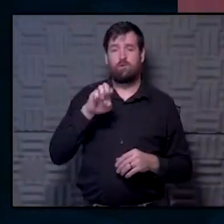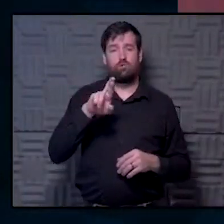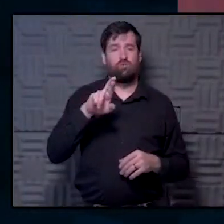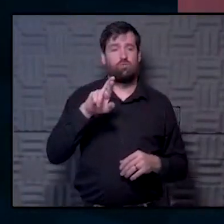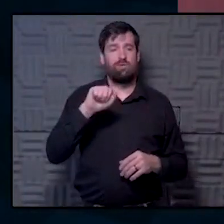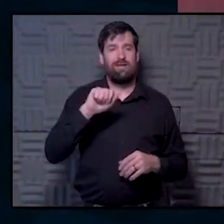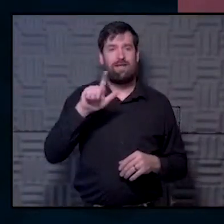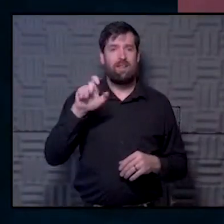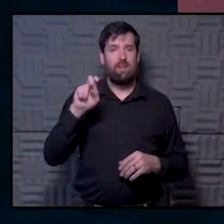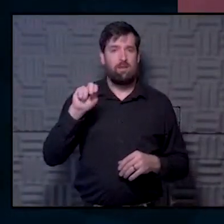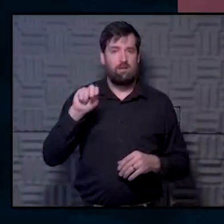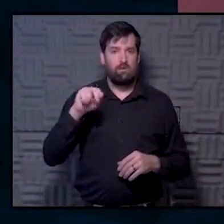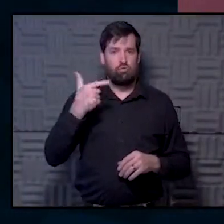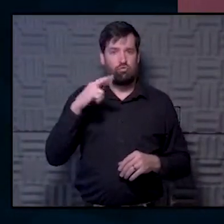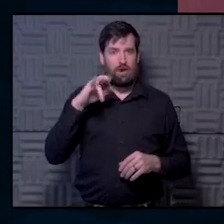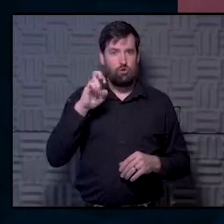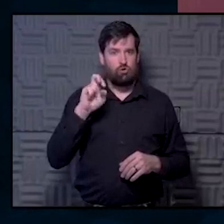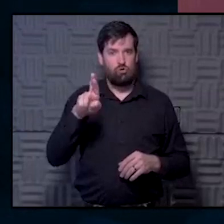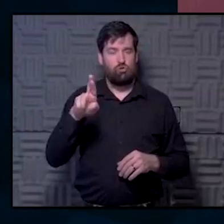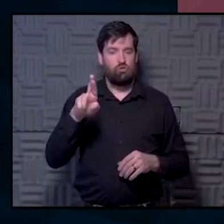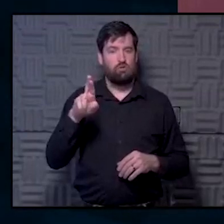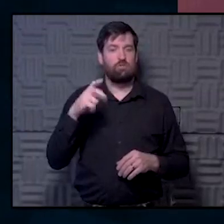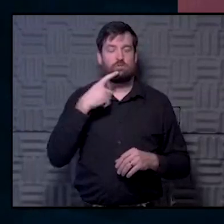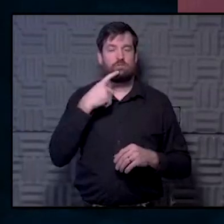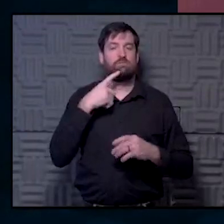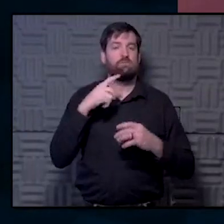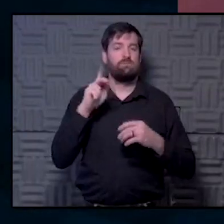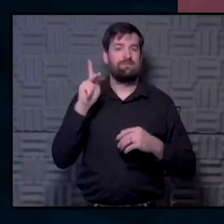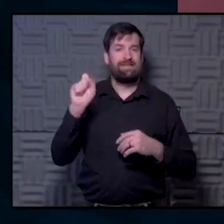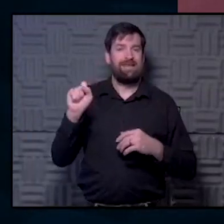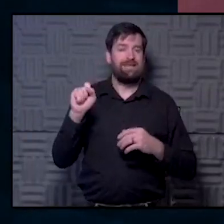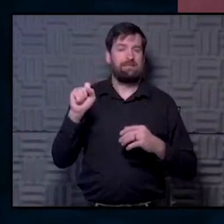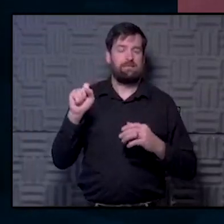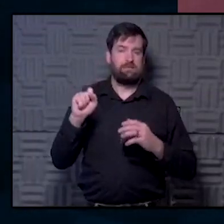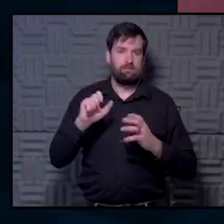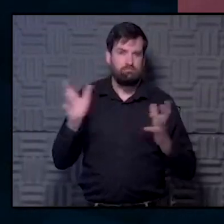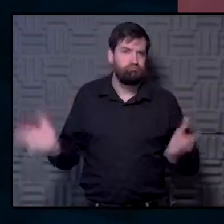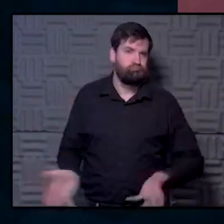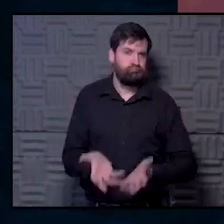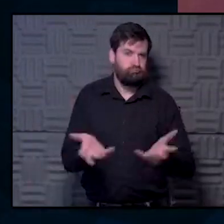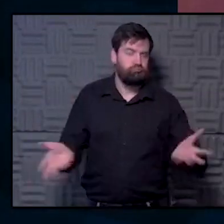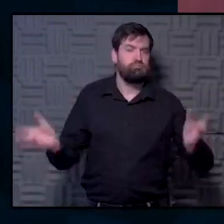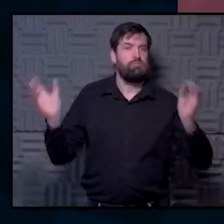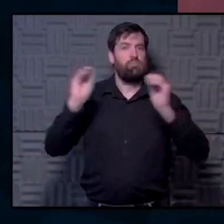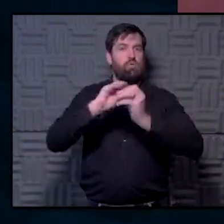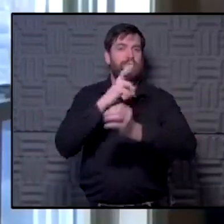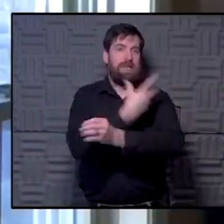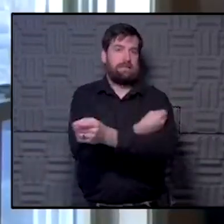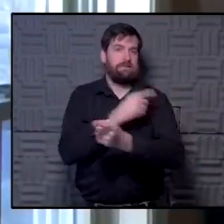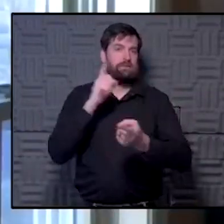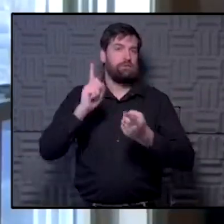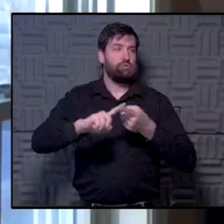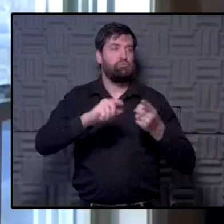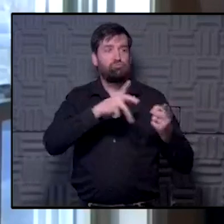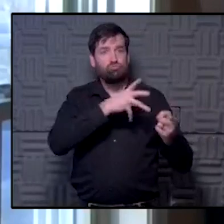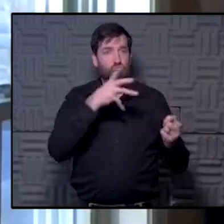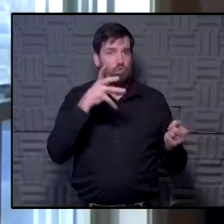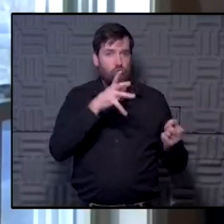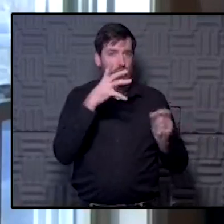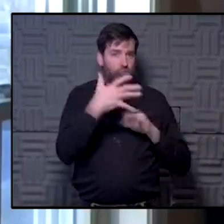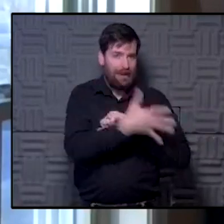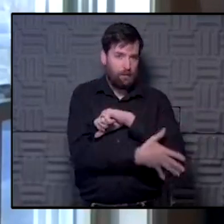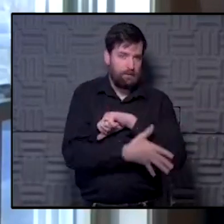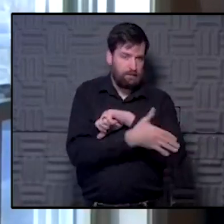Greiner with the Unified Government said Kansas had pushed out more vaccines to rural counties. Do you know, is that still